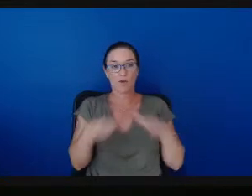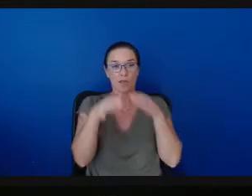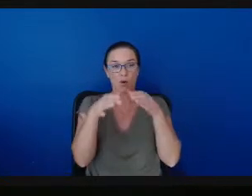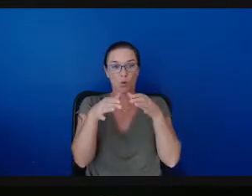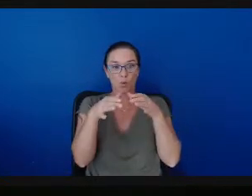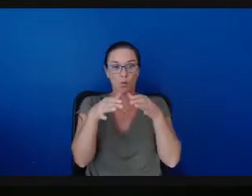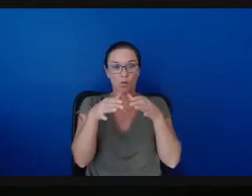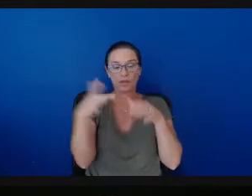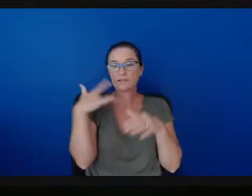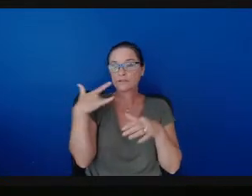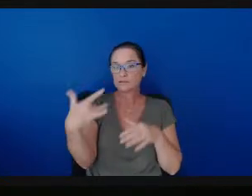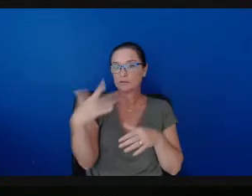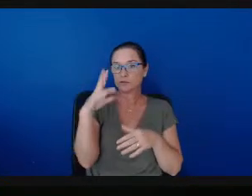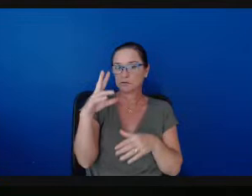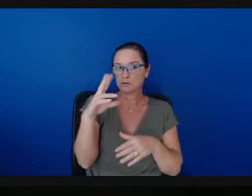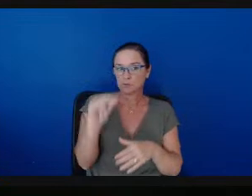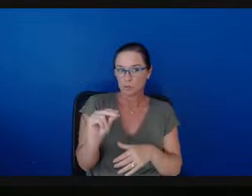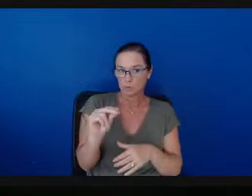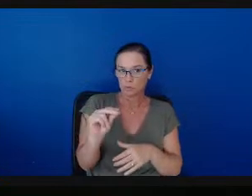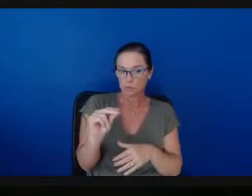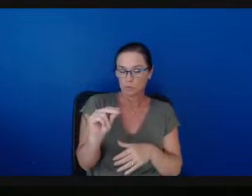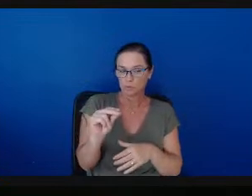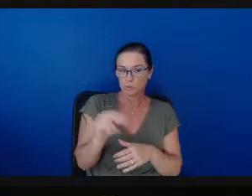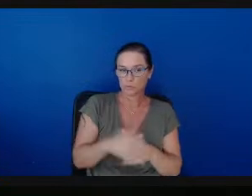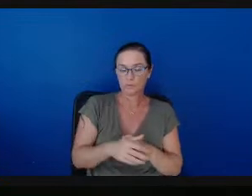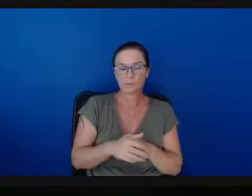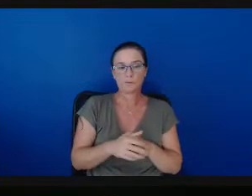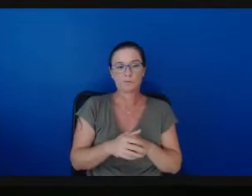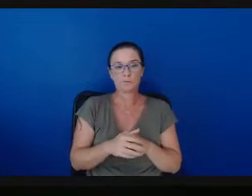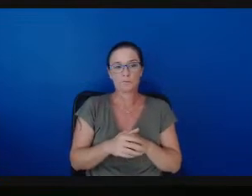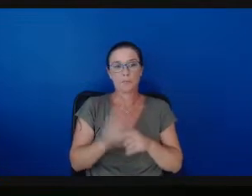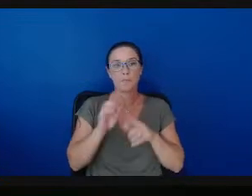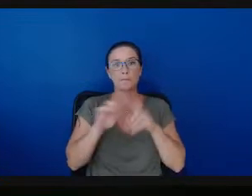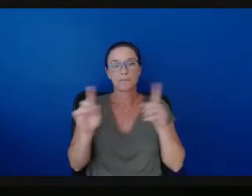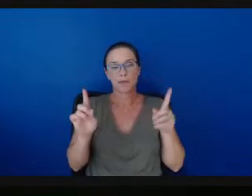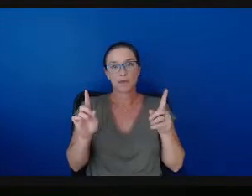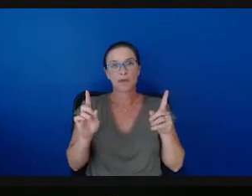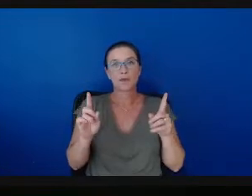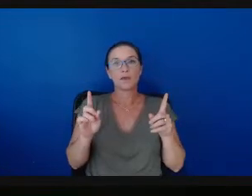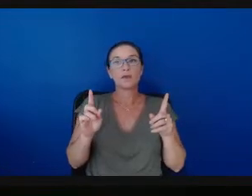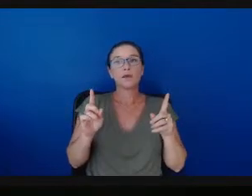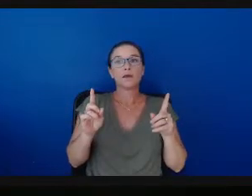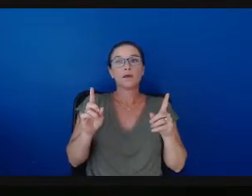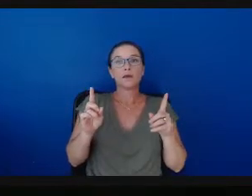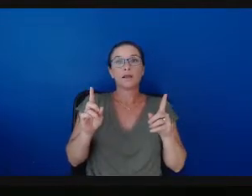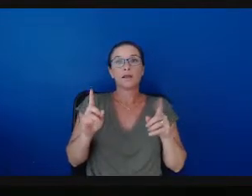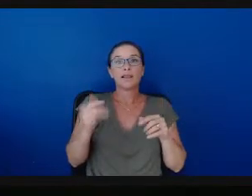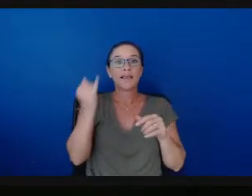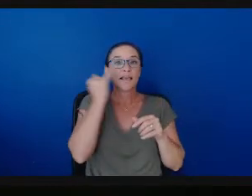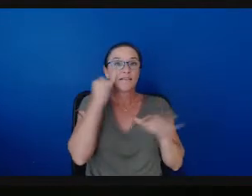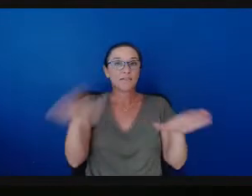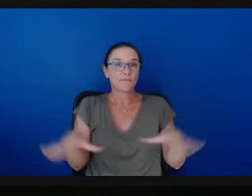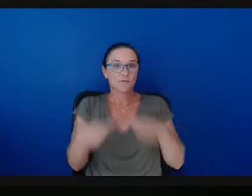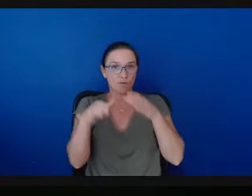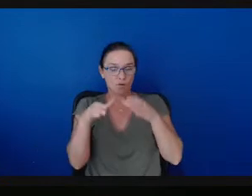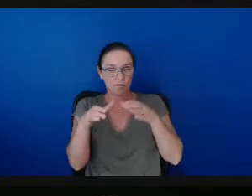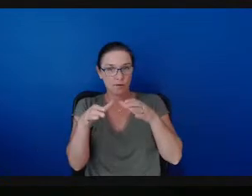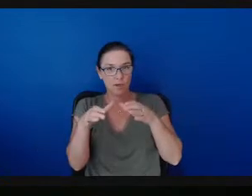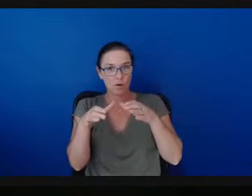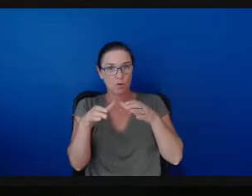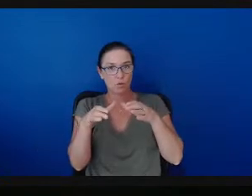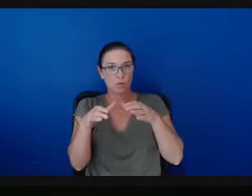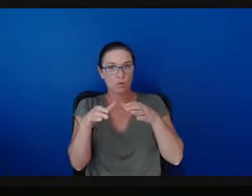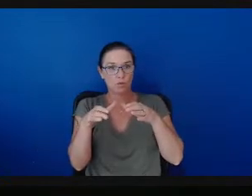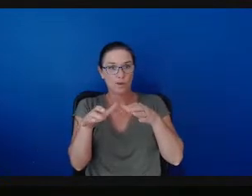Usually no. Usually no. But if the volcano is ready